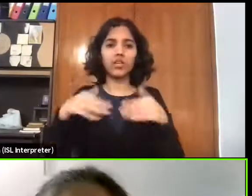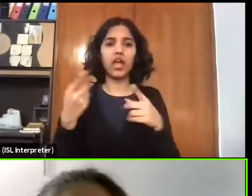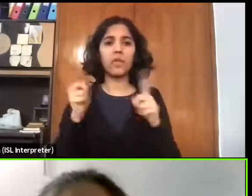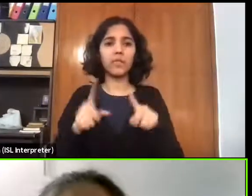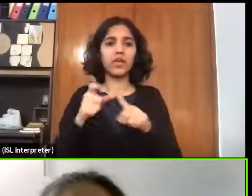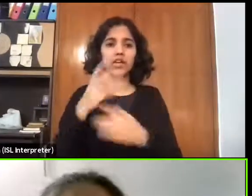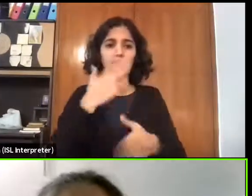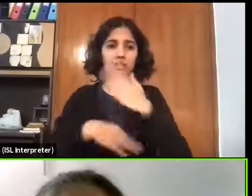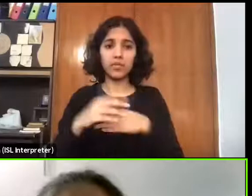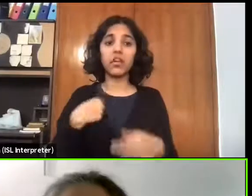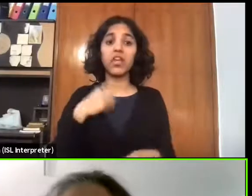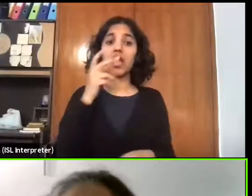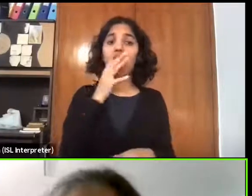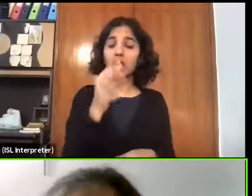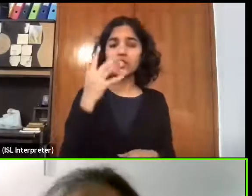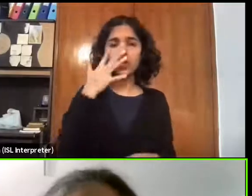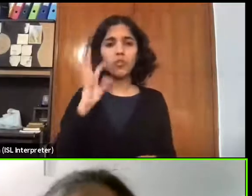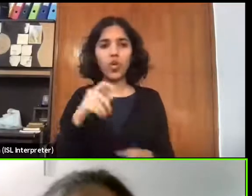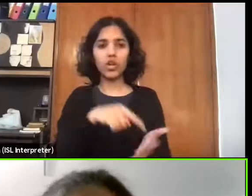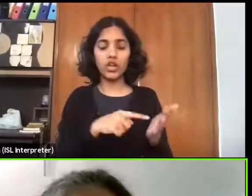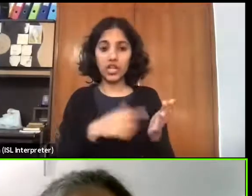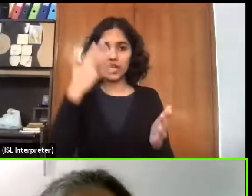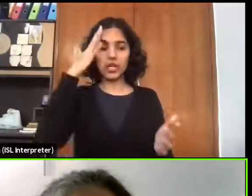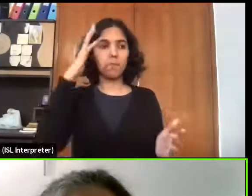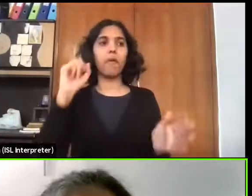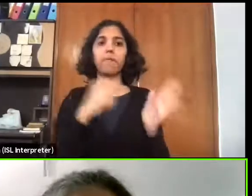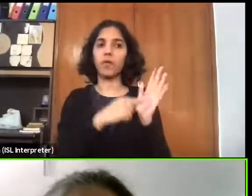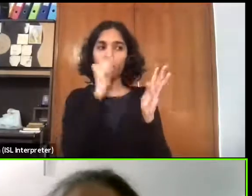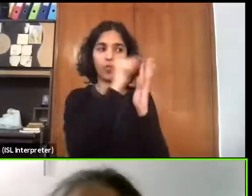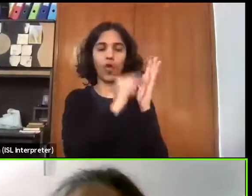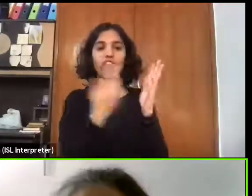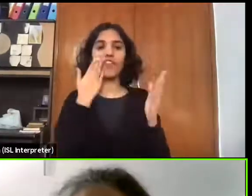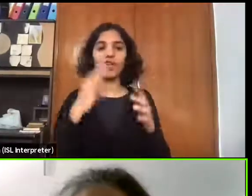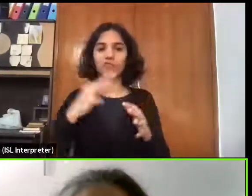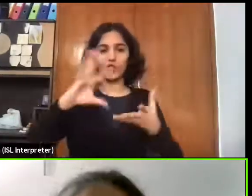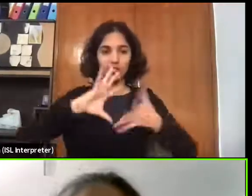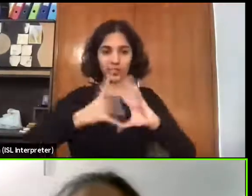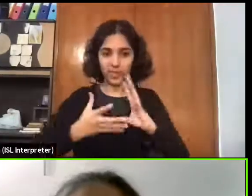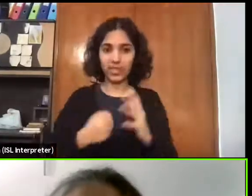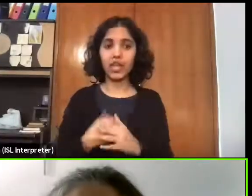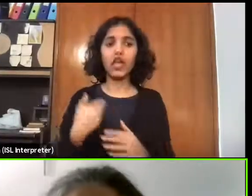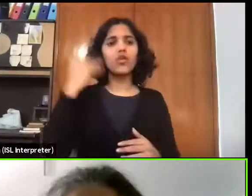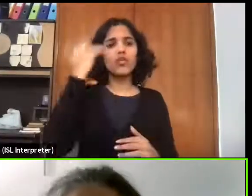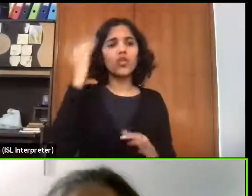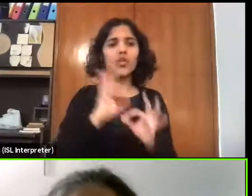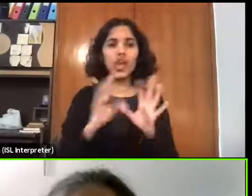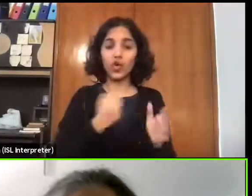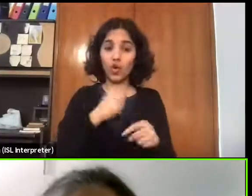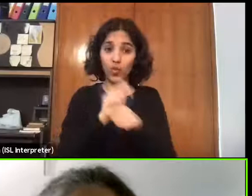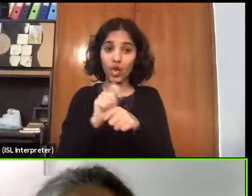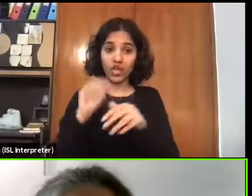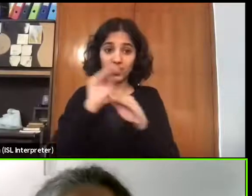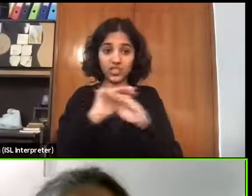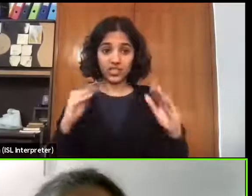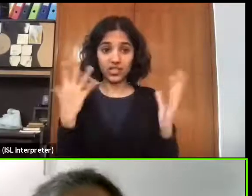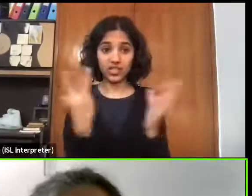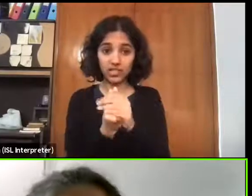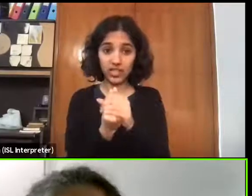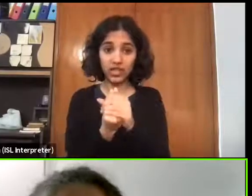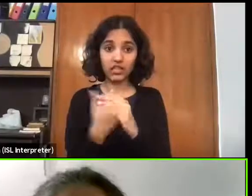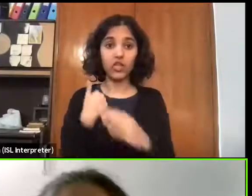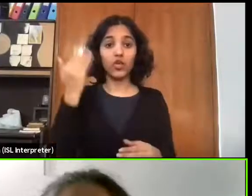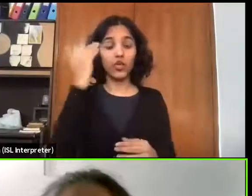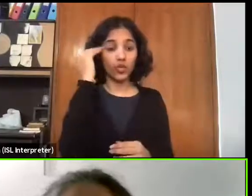that's very important for us to take cognizance of. We also know in our work with children and families